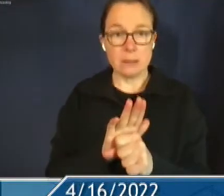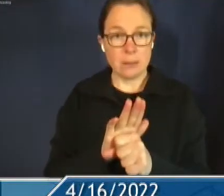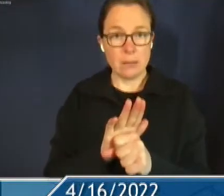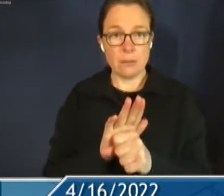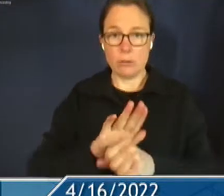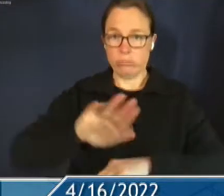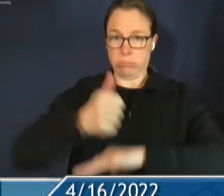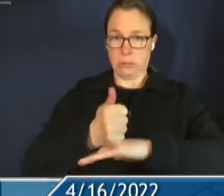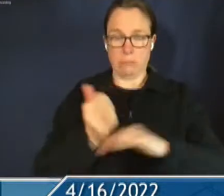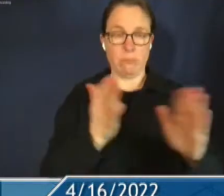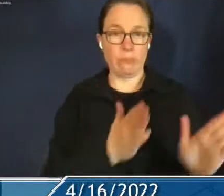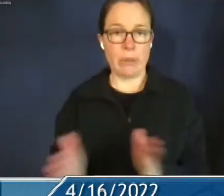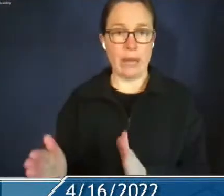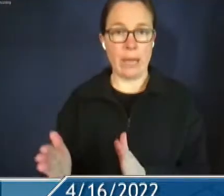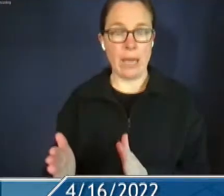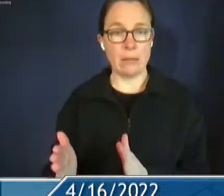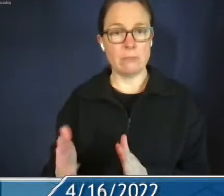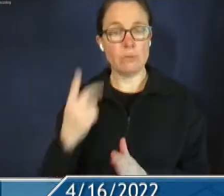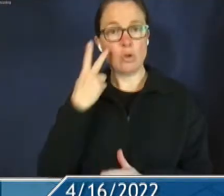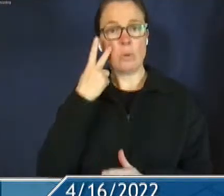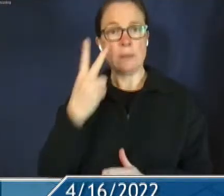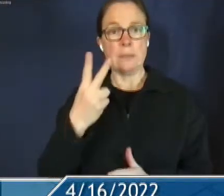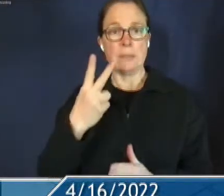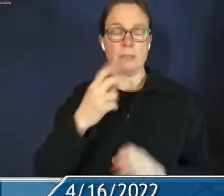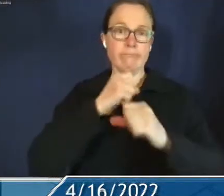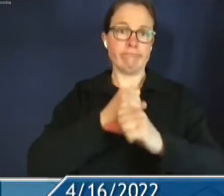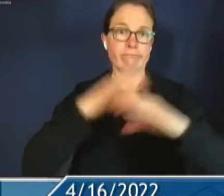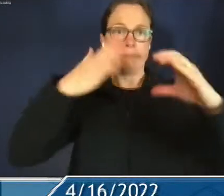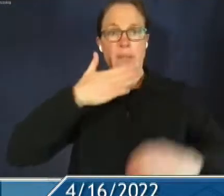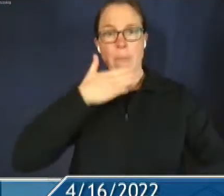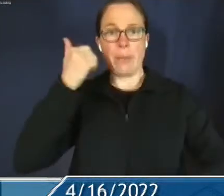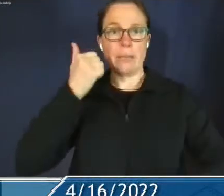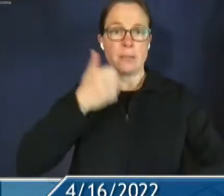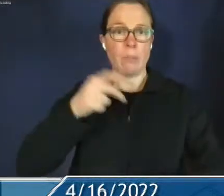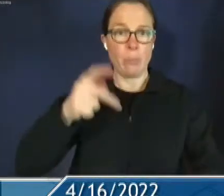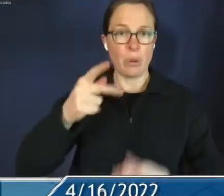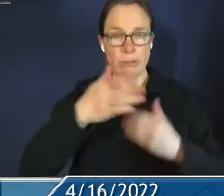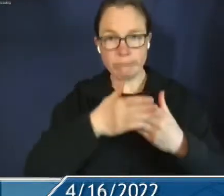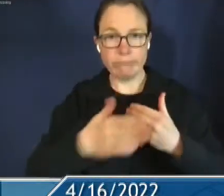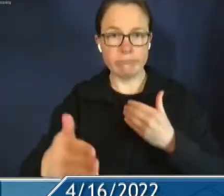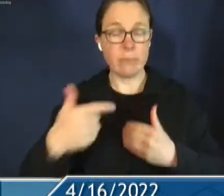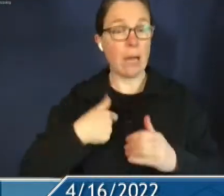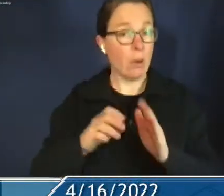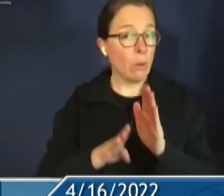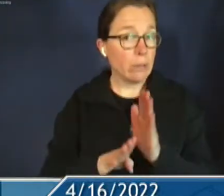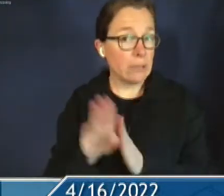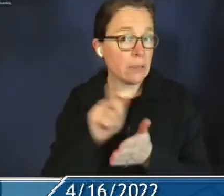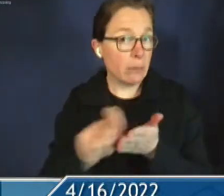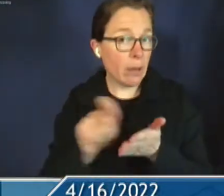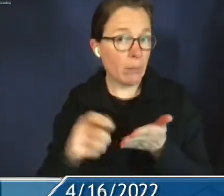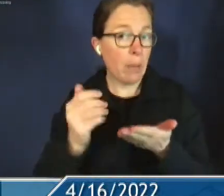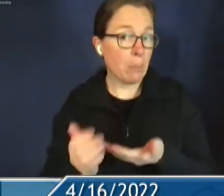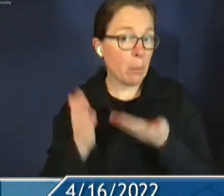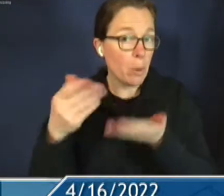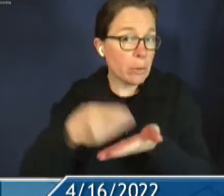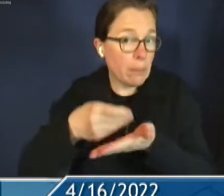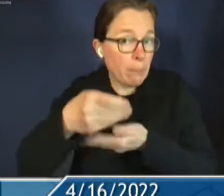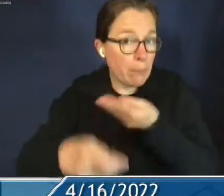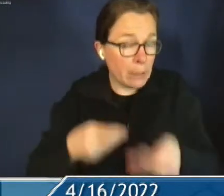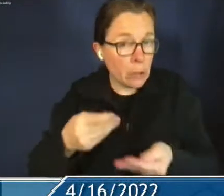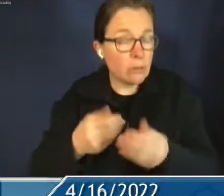that Portland that we want to see in the years ahead. I will be developing my proposed budget to continue building on that